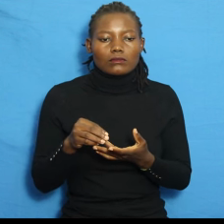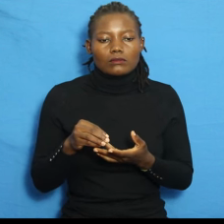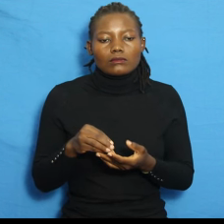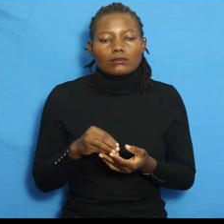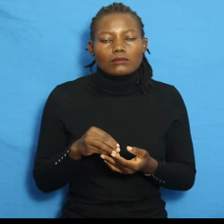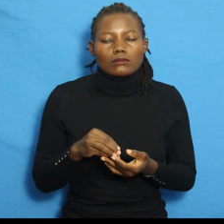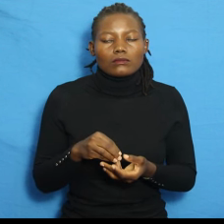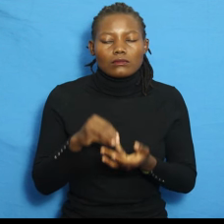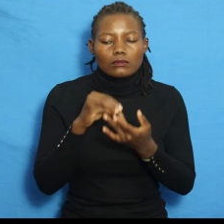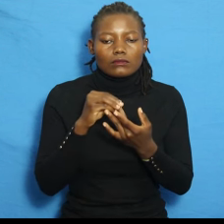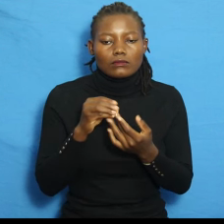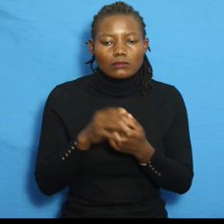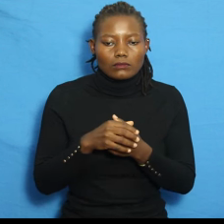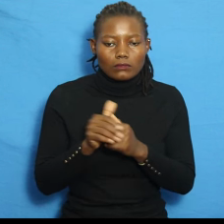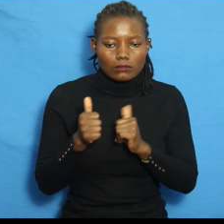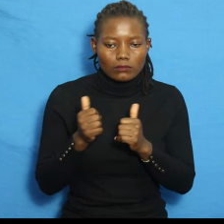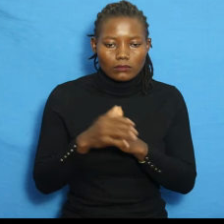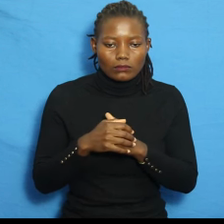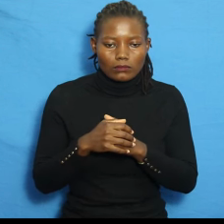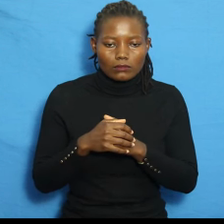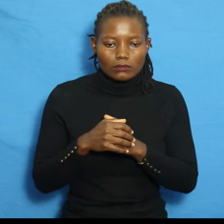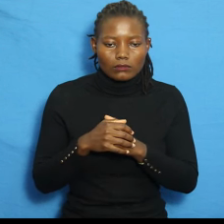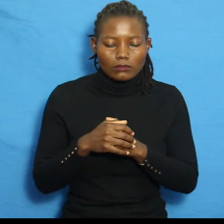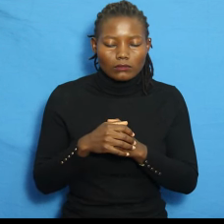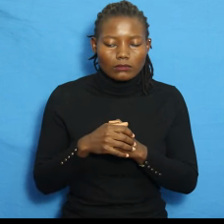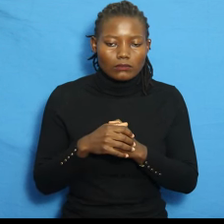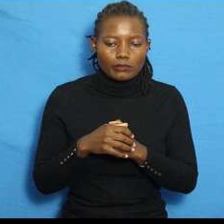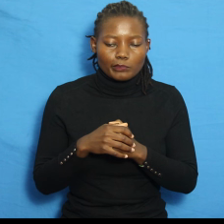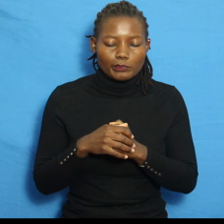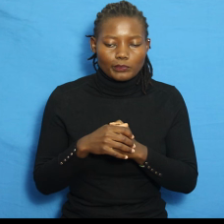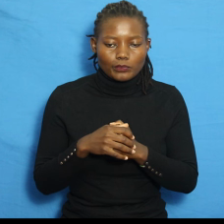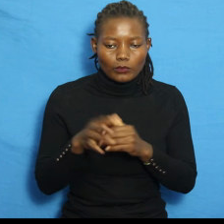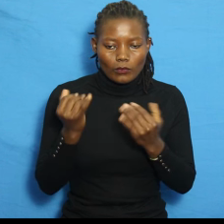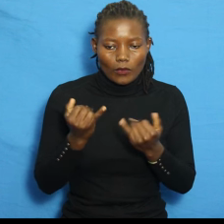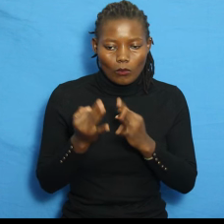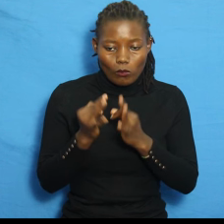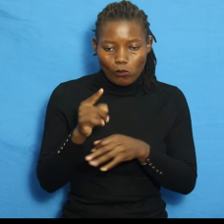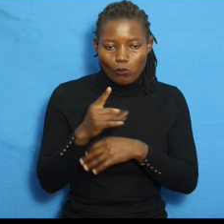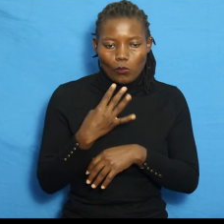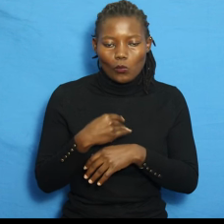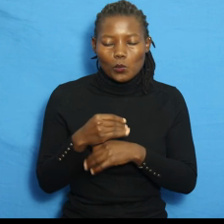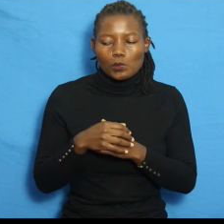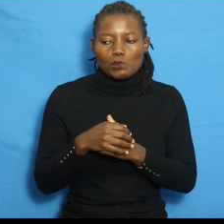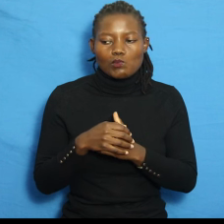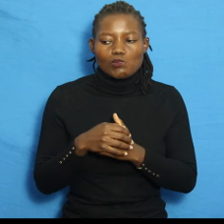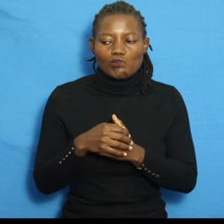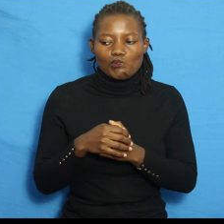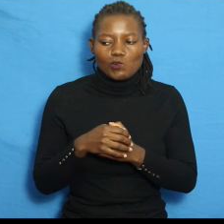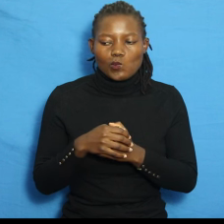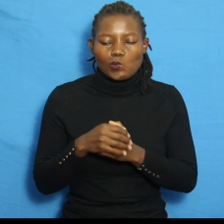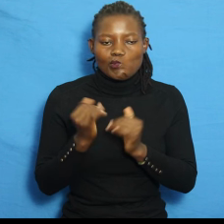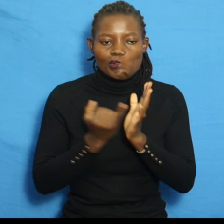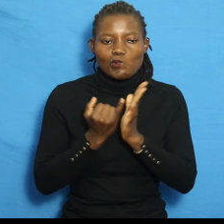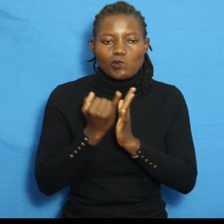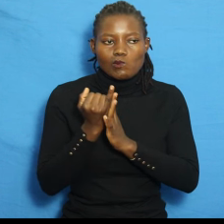is my specialty. Now, momentum is a product of mass times the velocity.